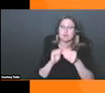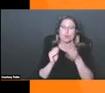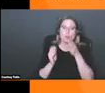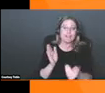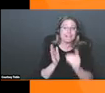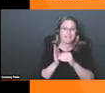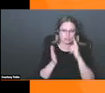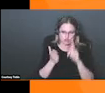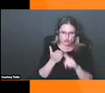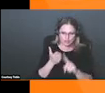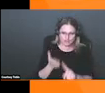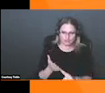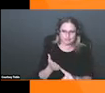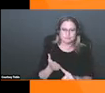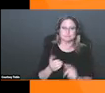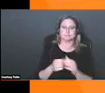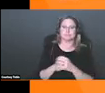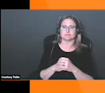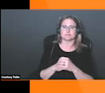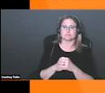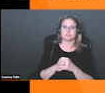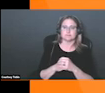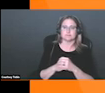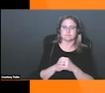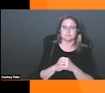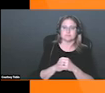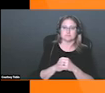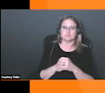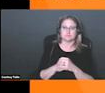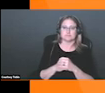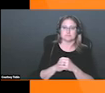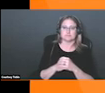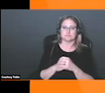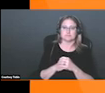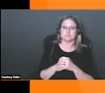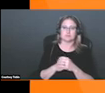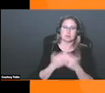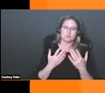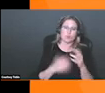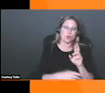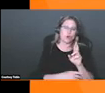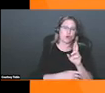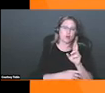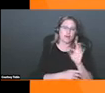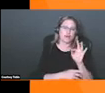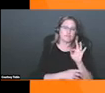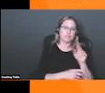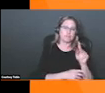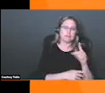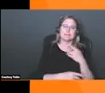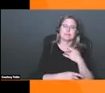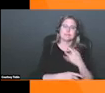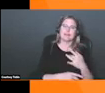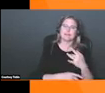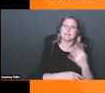an RFP, believe it or not, takes about 4 workdays of my time.